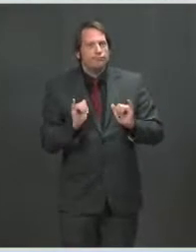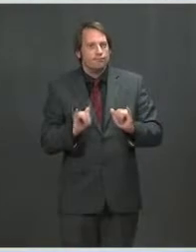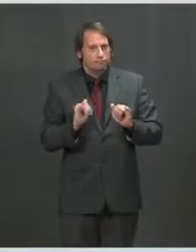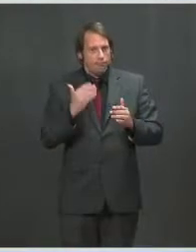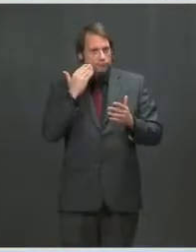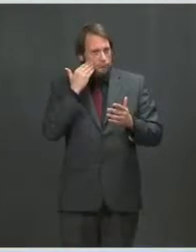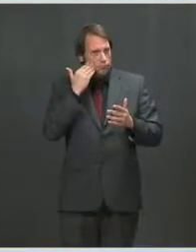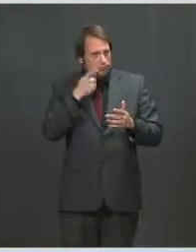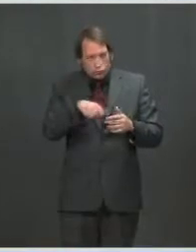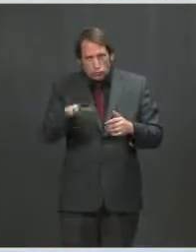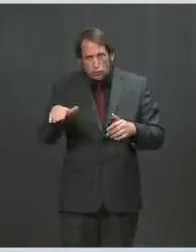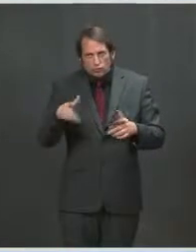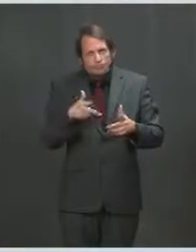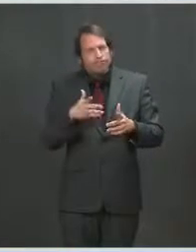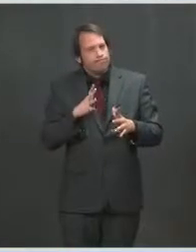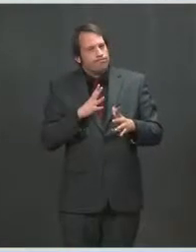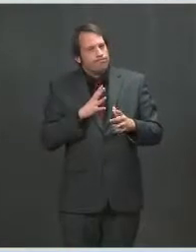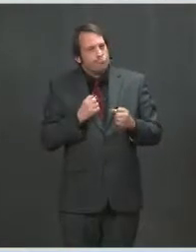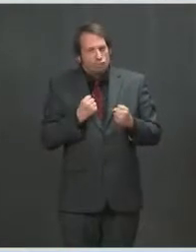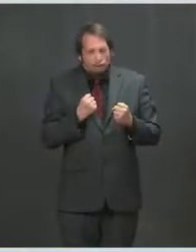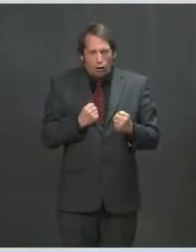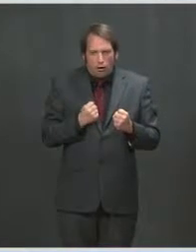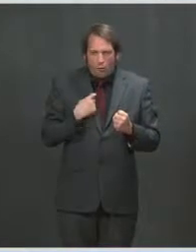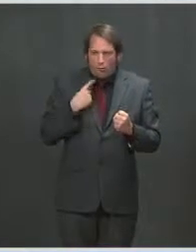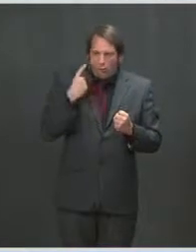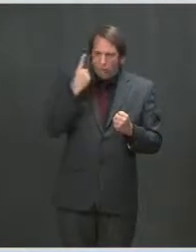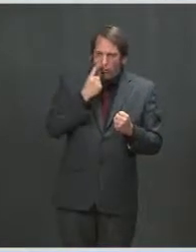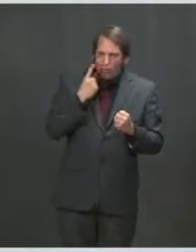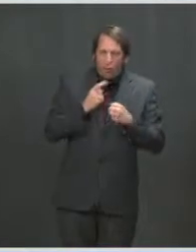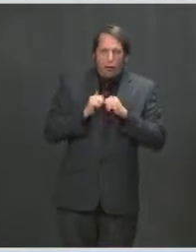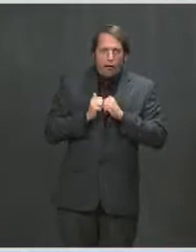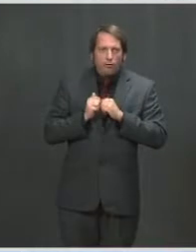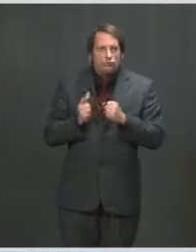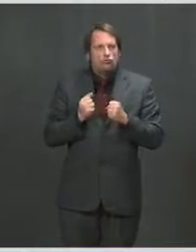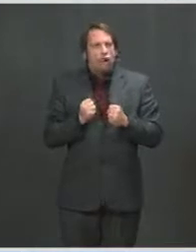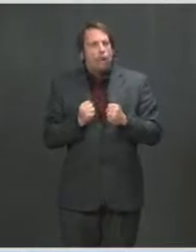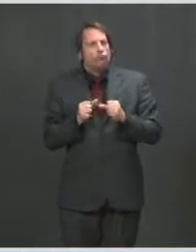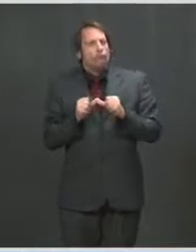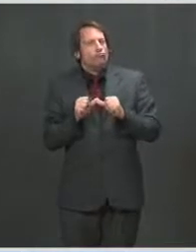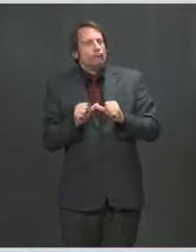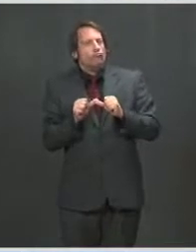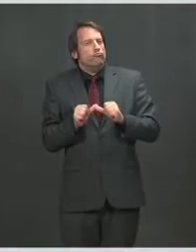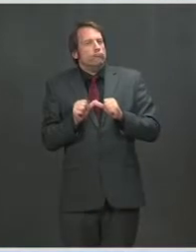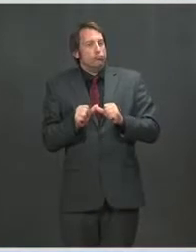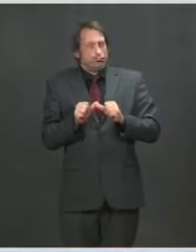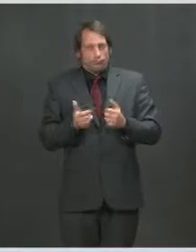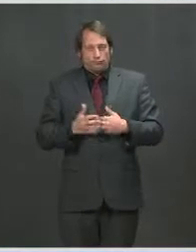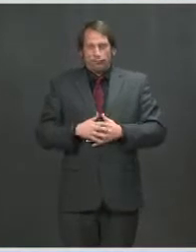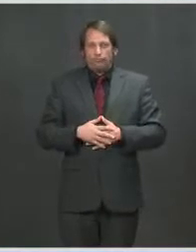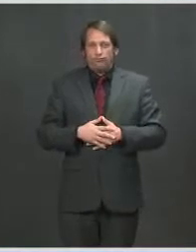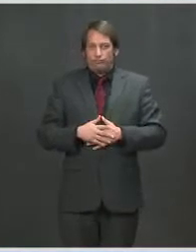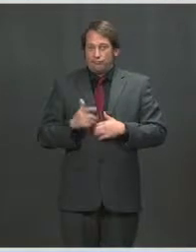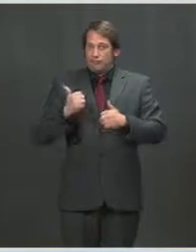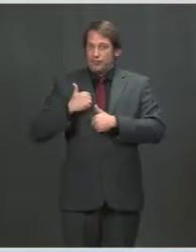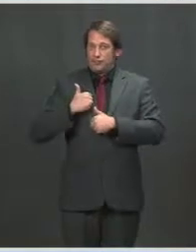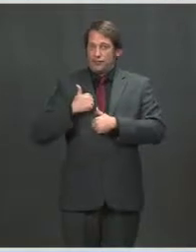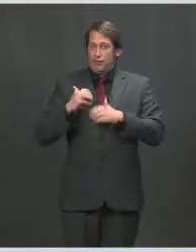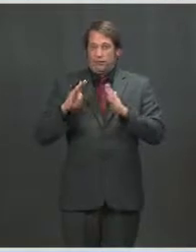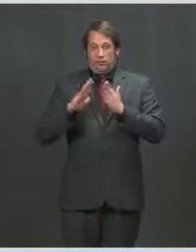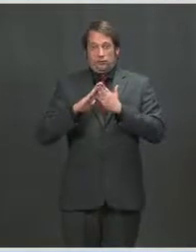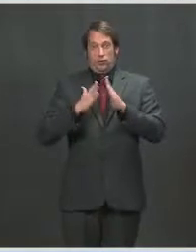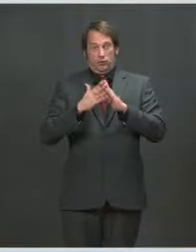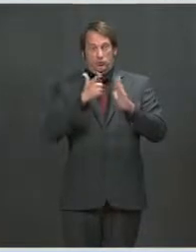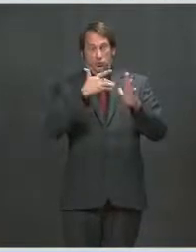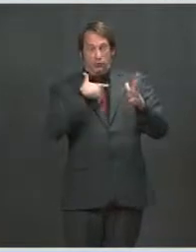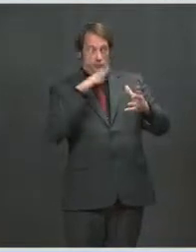strong. Without a doubt, being part of this military community has shaped who I am. But